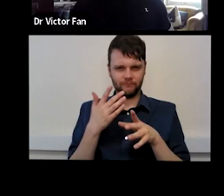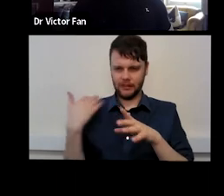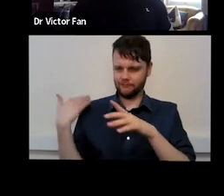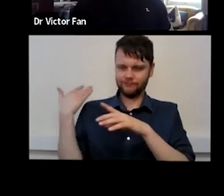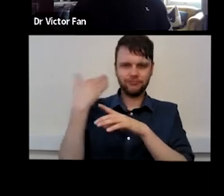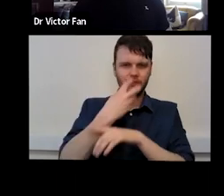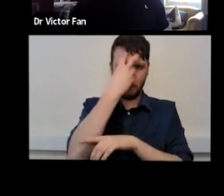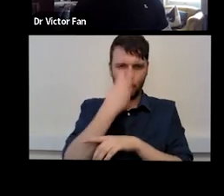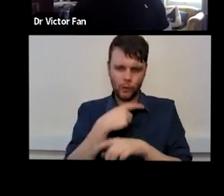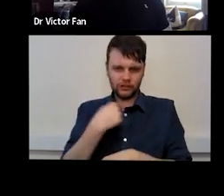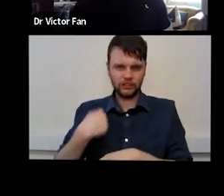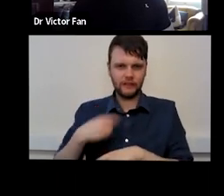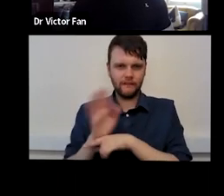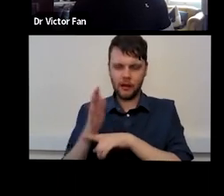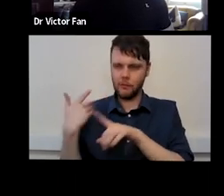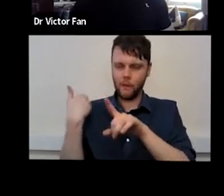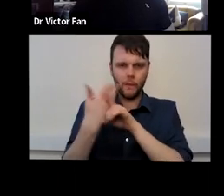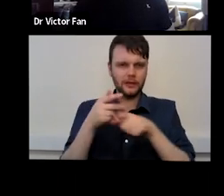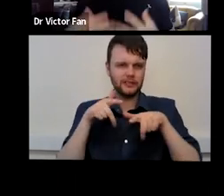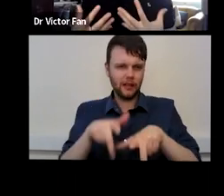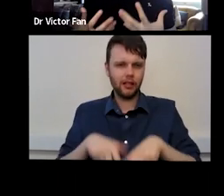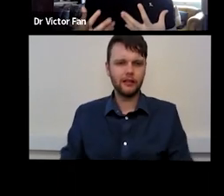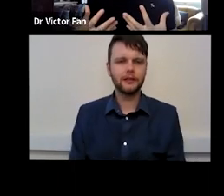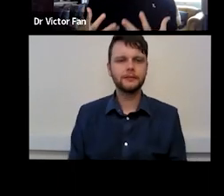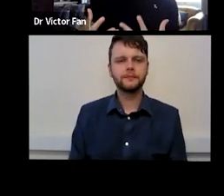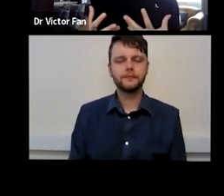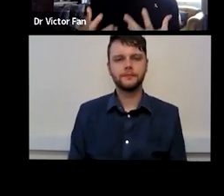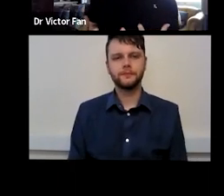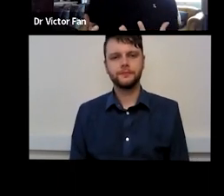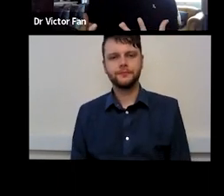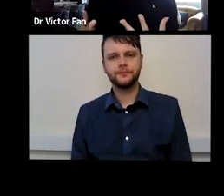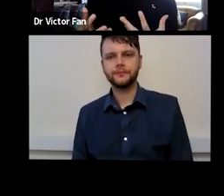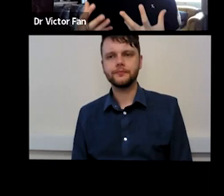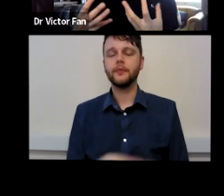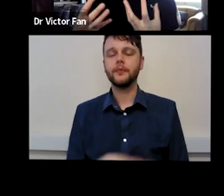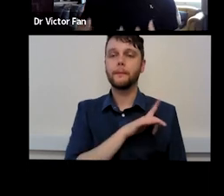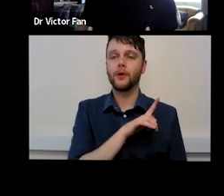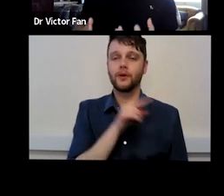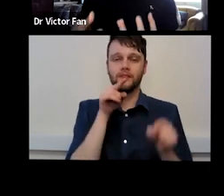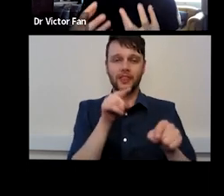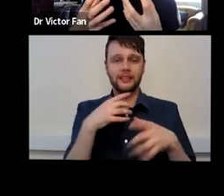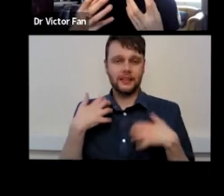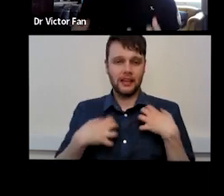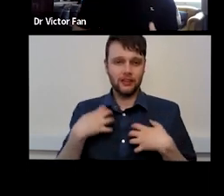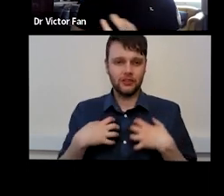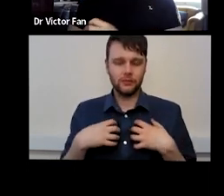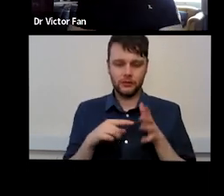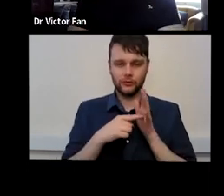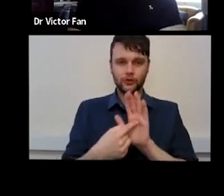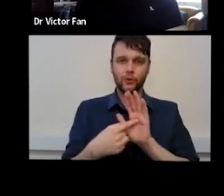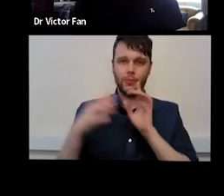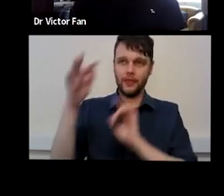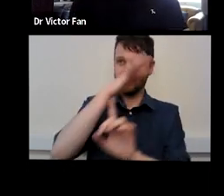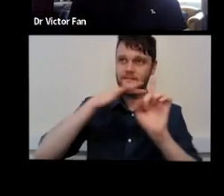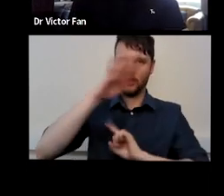from medieval China. And because of this interest in emphasizing the environment as